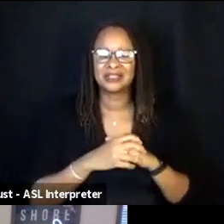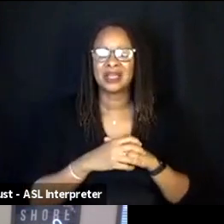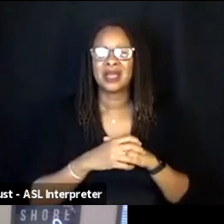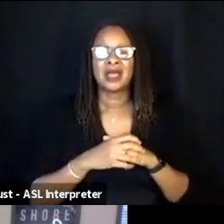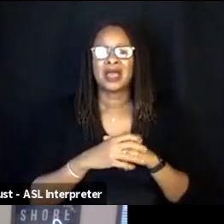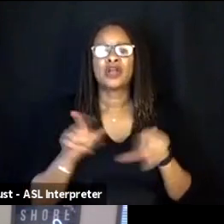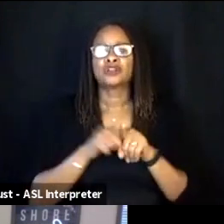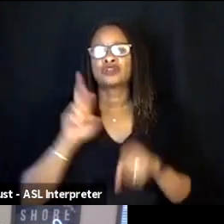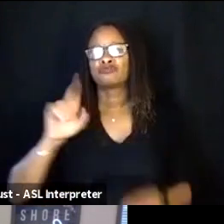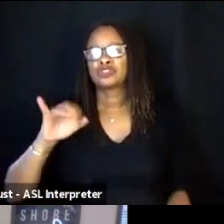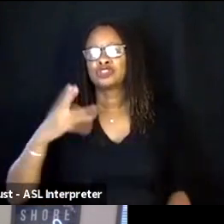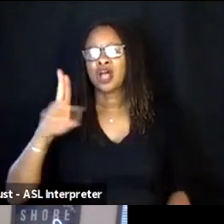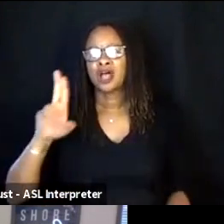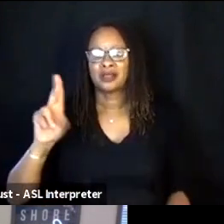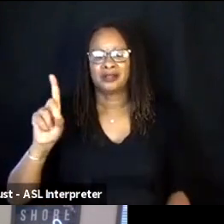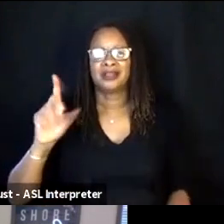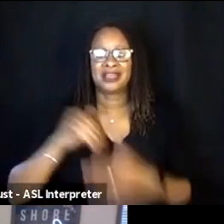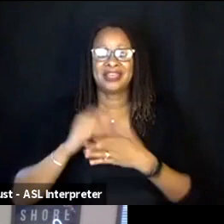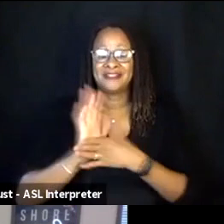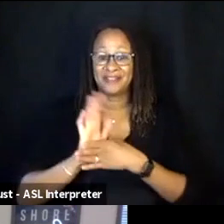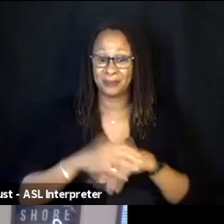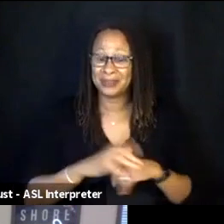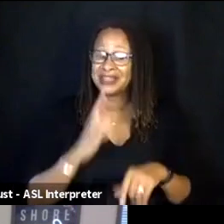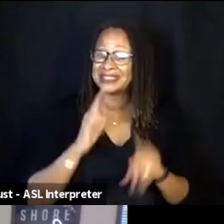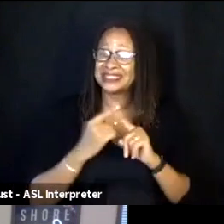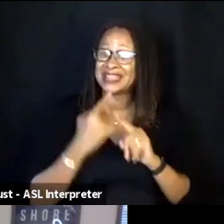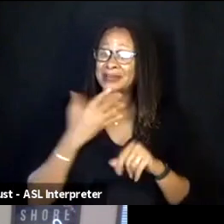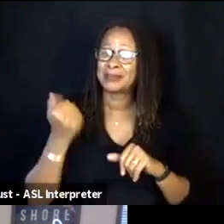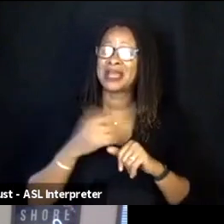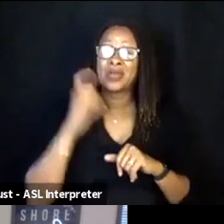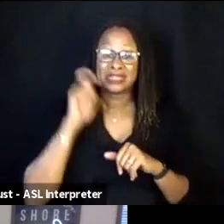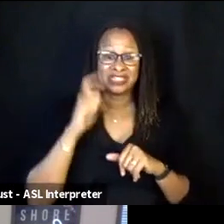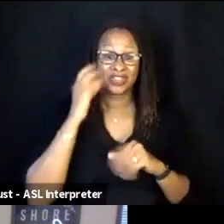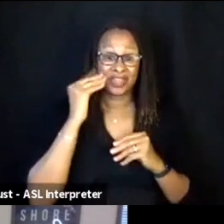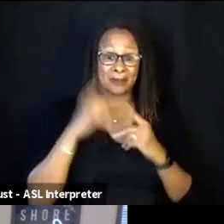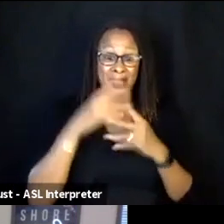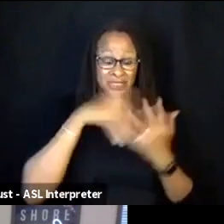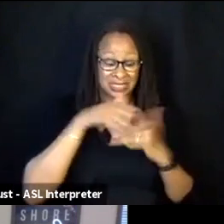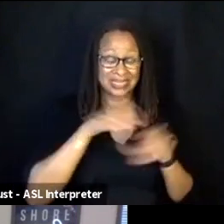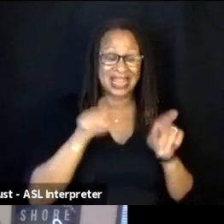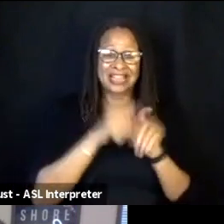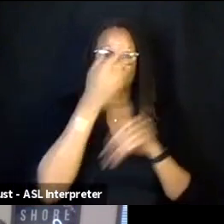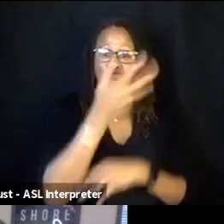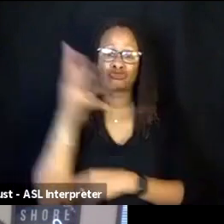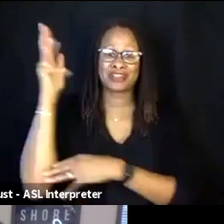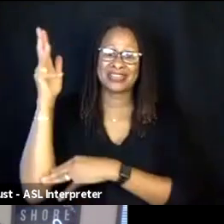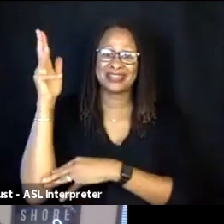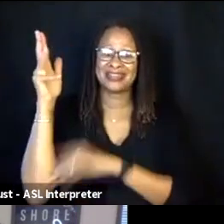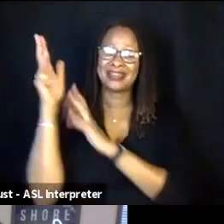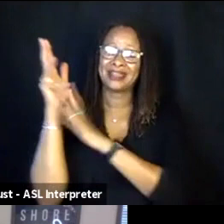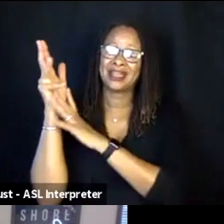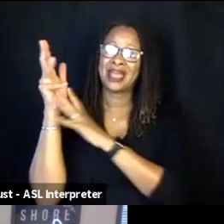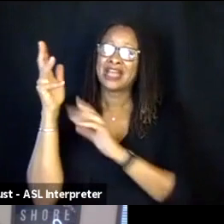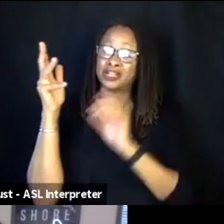film. He said it best. It's like we need to think of society as this tree. And if sexual harassment is just